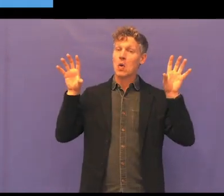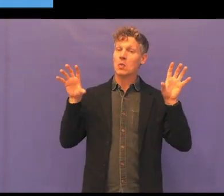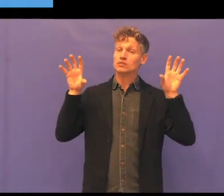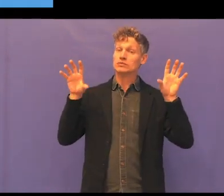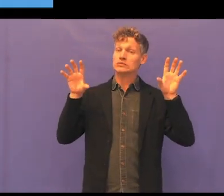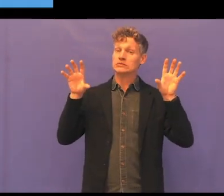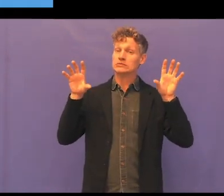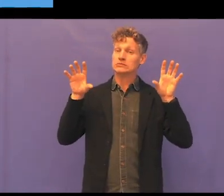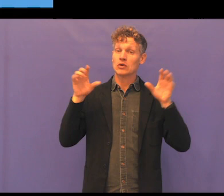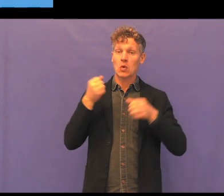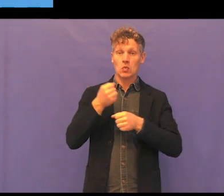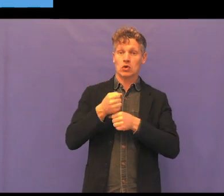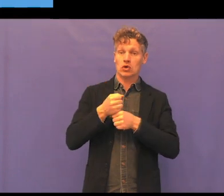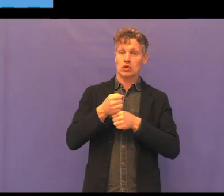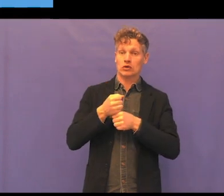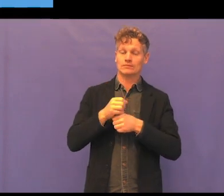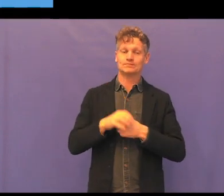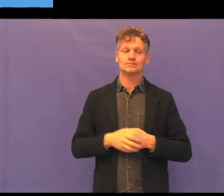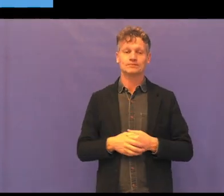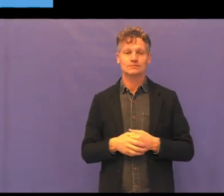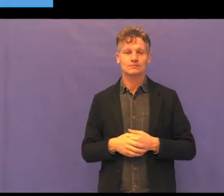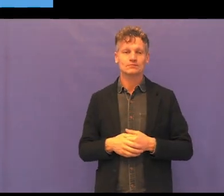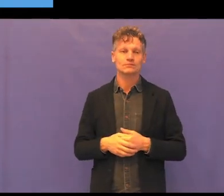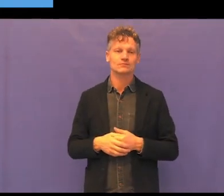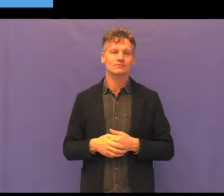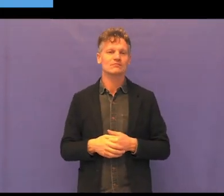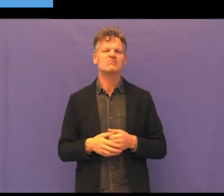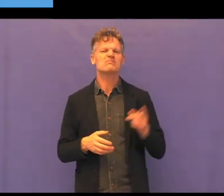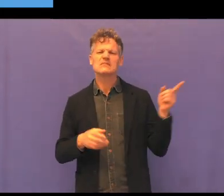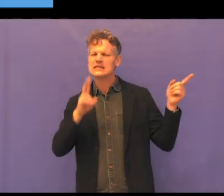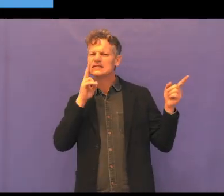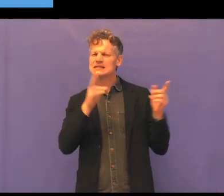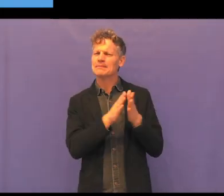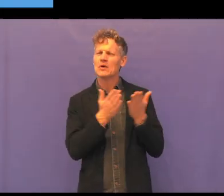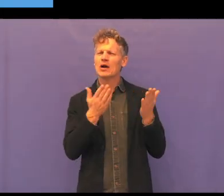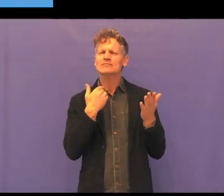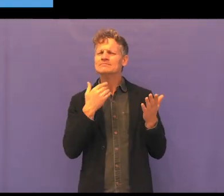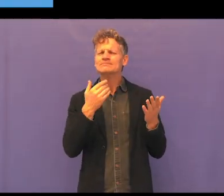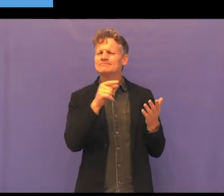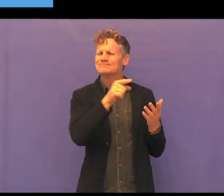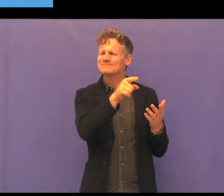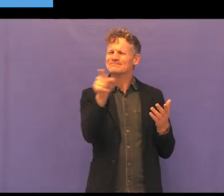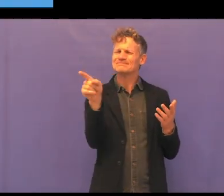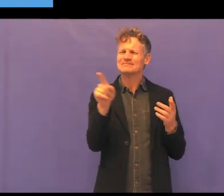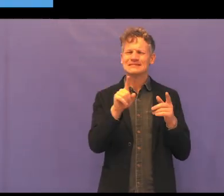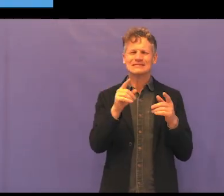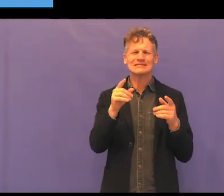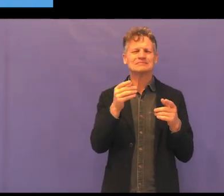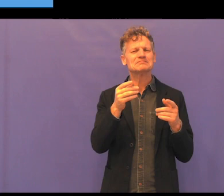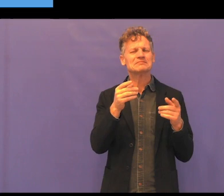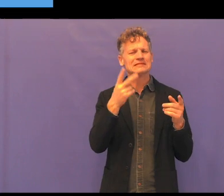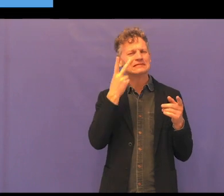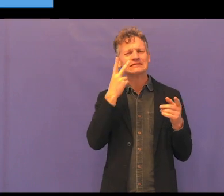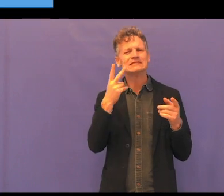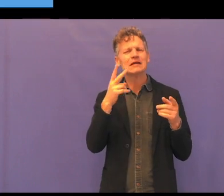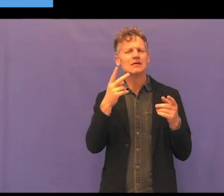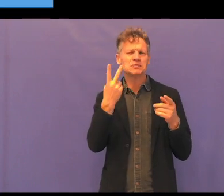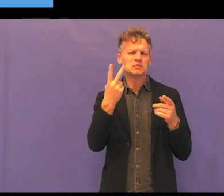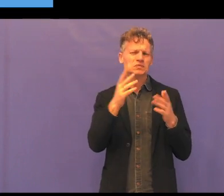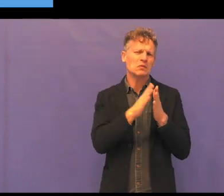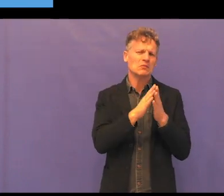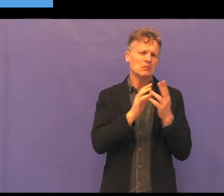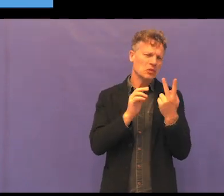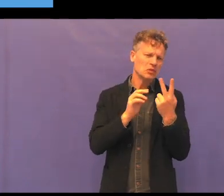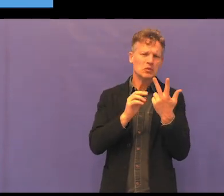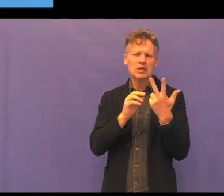economists in different spaces. You can see there on the screen the name of three of them, economists and sociologists, who have looked